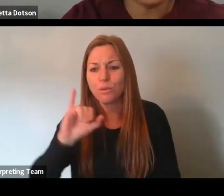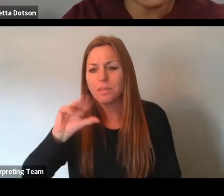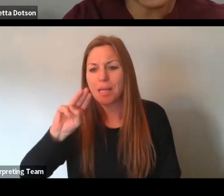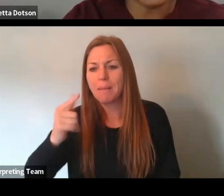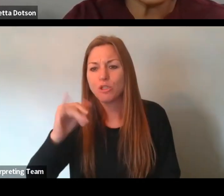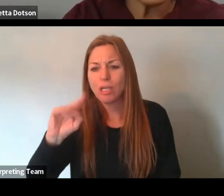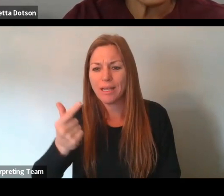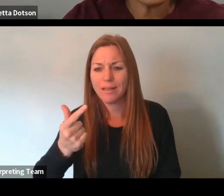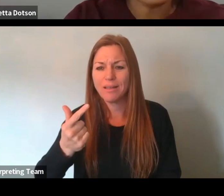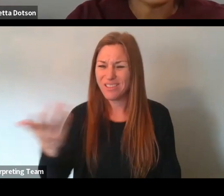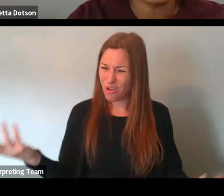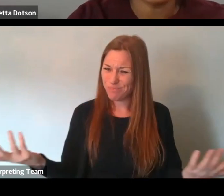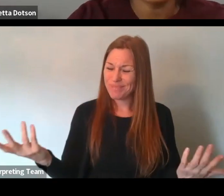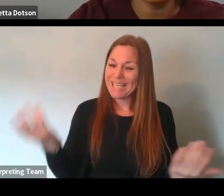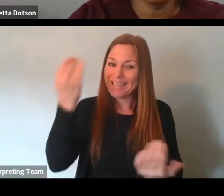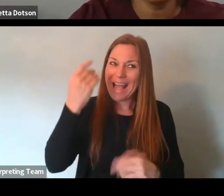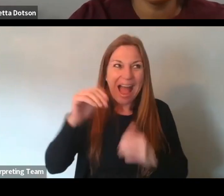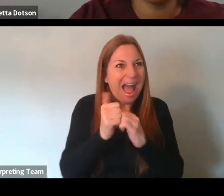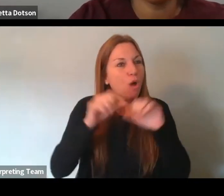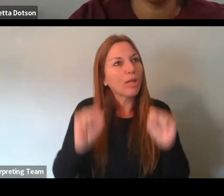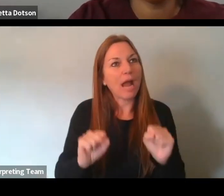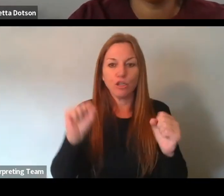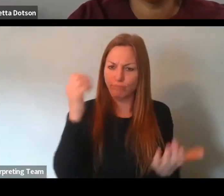appropriately. So I think the jury is still out on that.